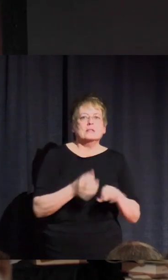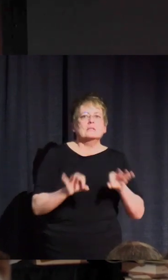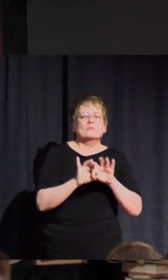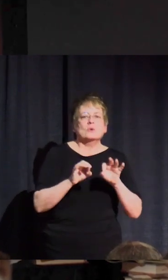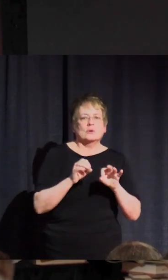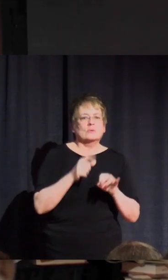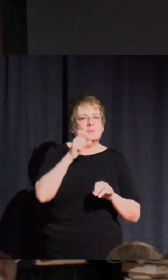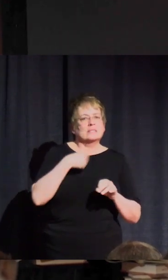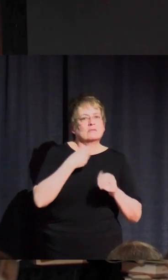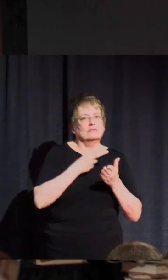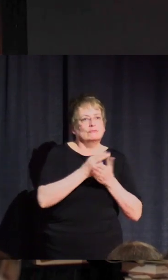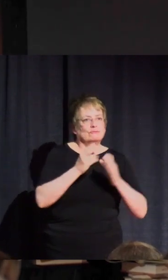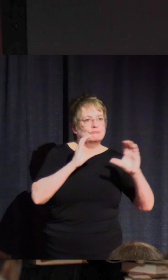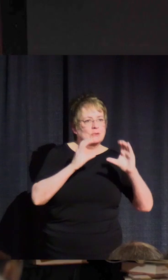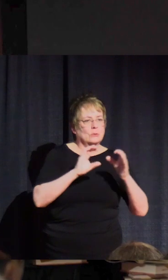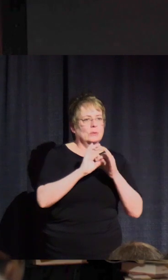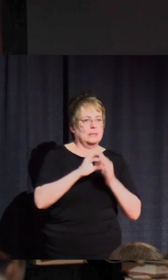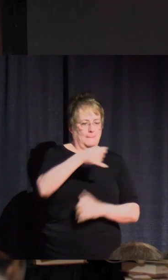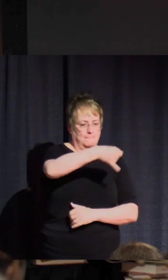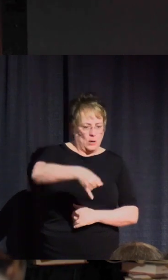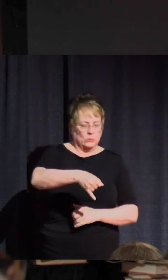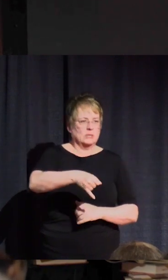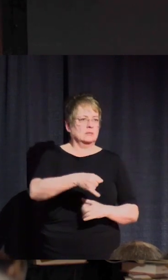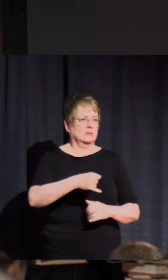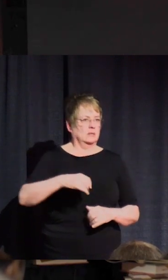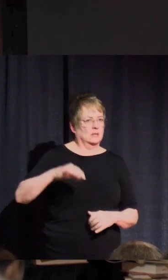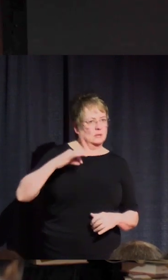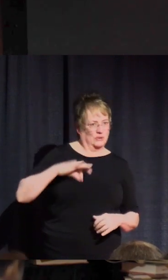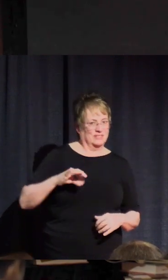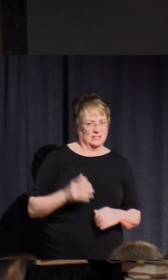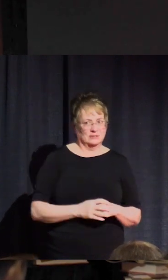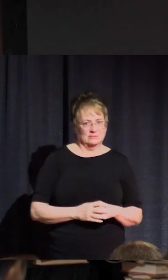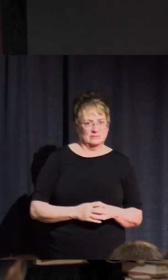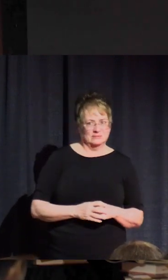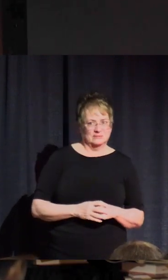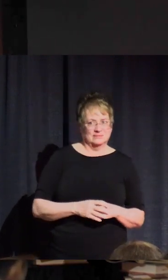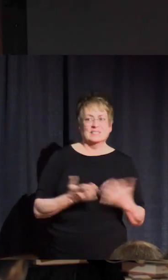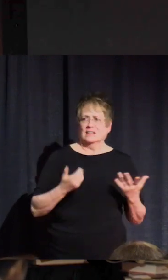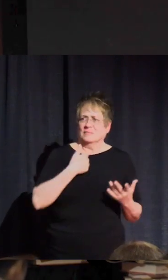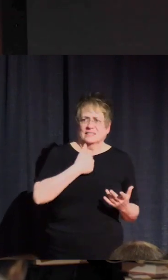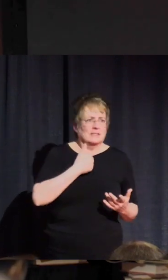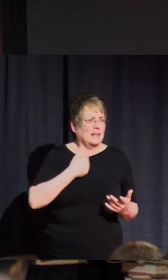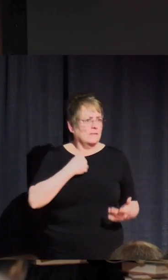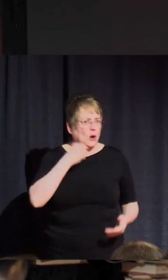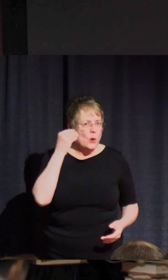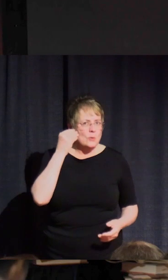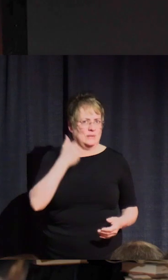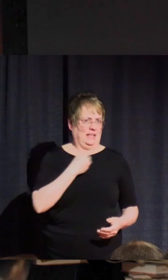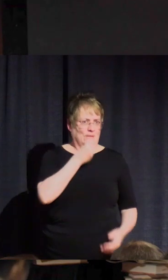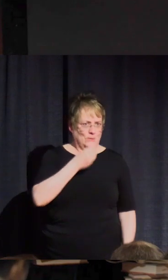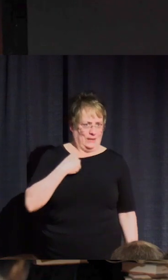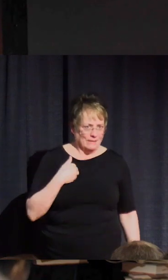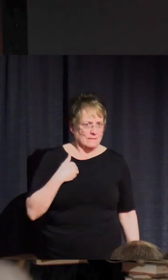honest conversation about boundaries and privilege, because it's a lot easier for me to be up here talking about boundaries because I have a roof over my head and I have food on my